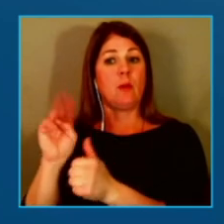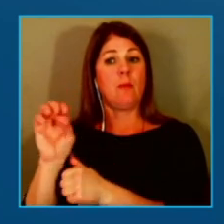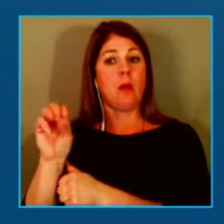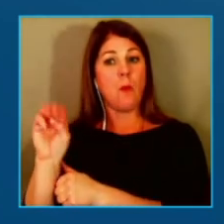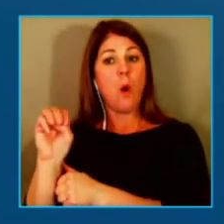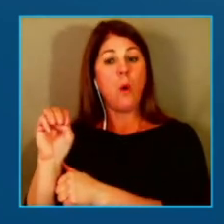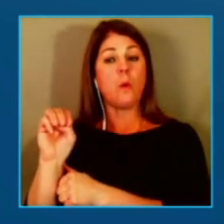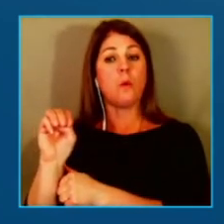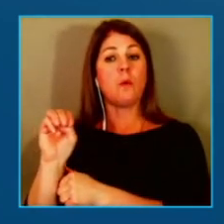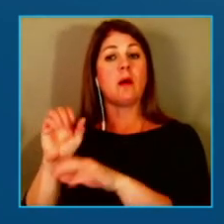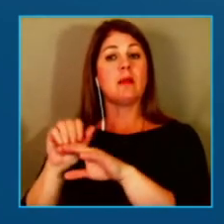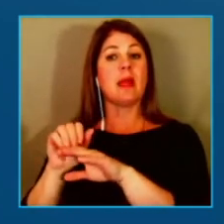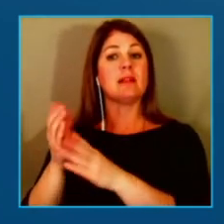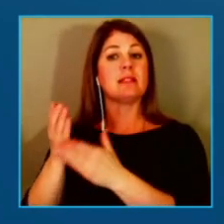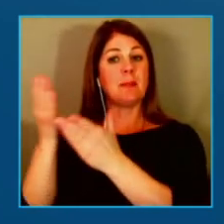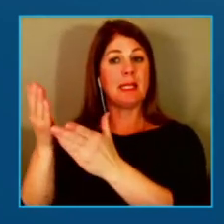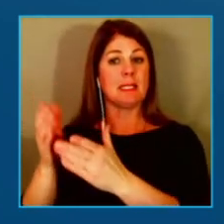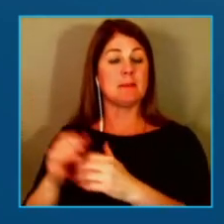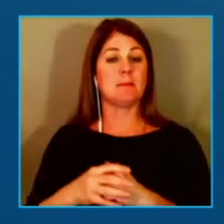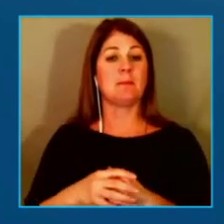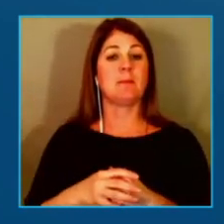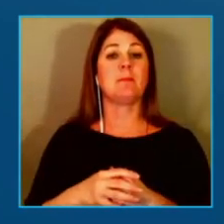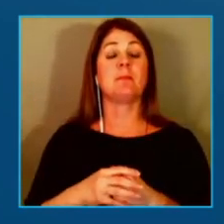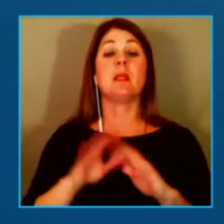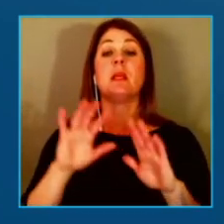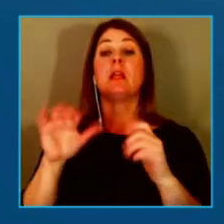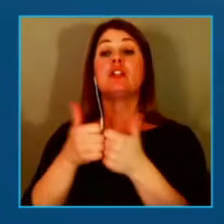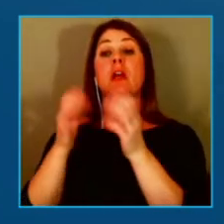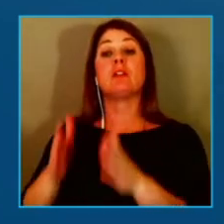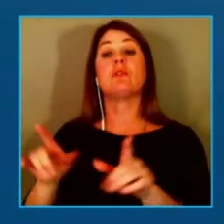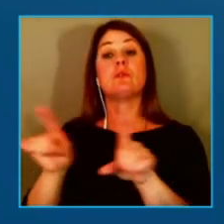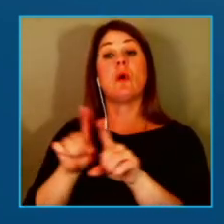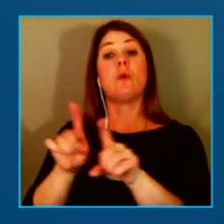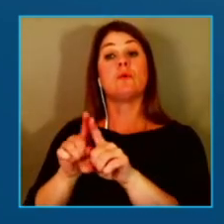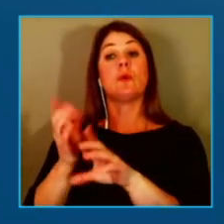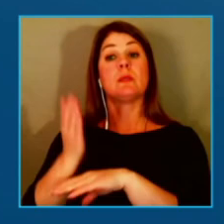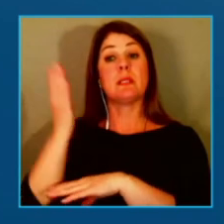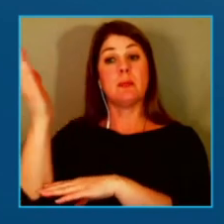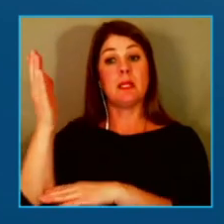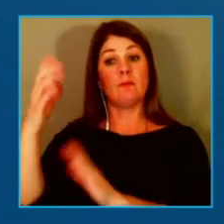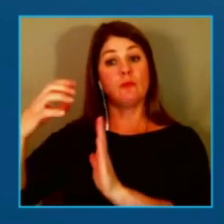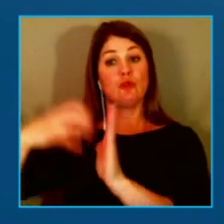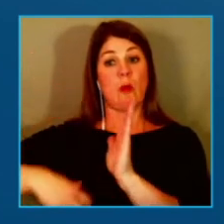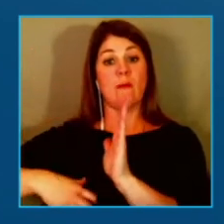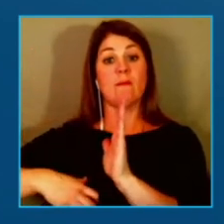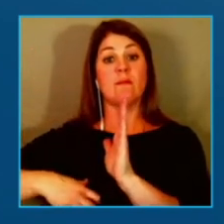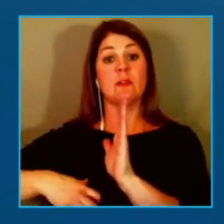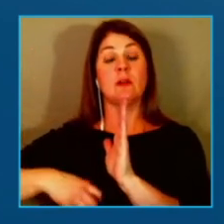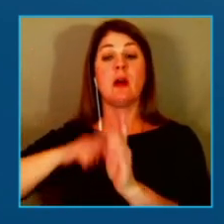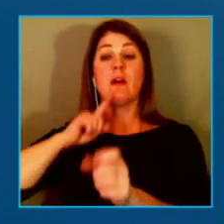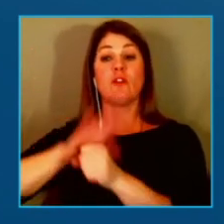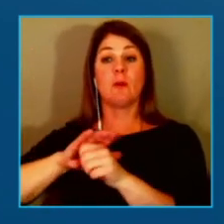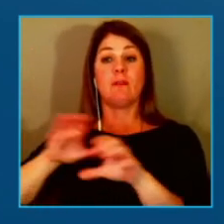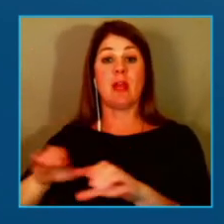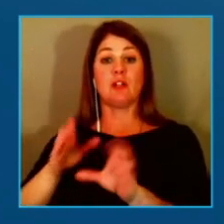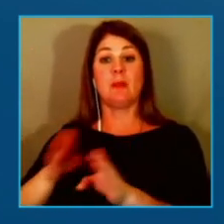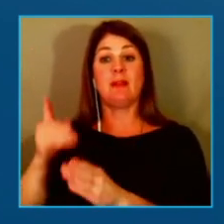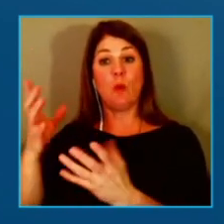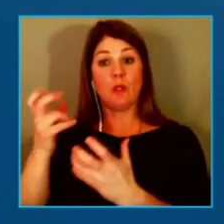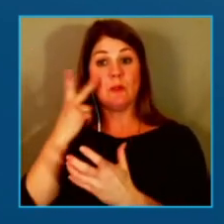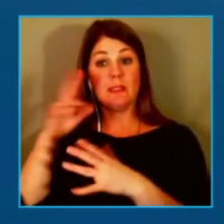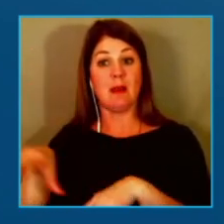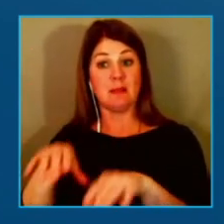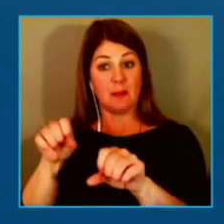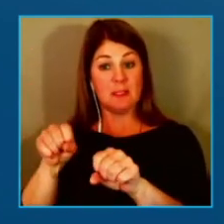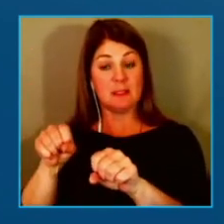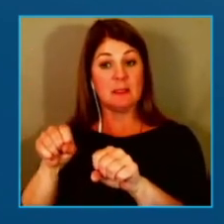meeting. The challengers also submitted a draft affirmative action plan that they would like to see adopted, but